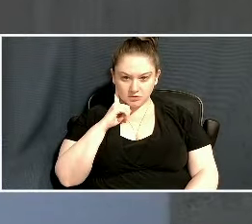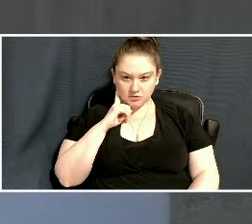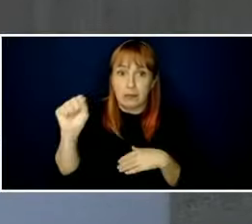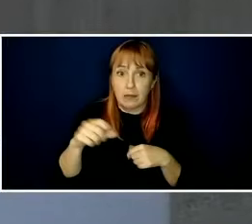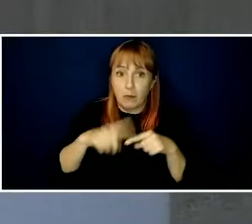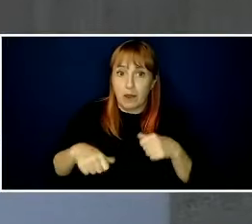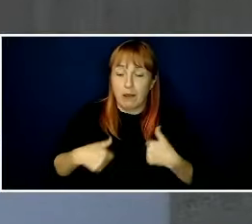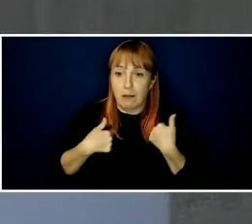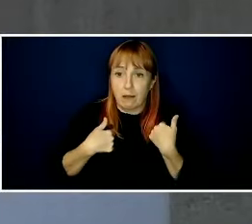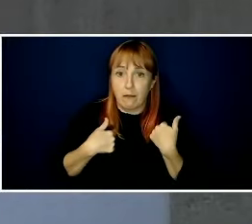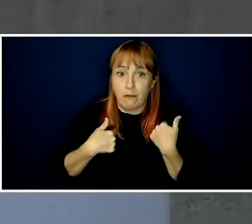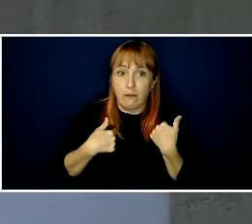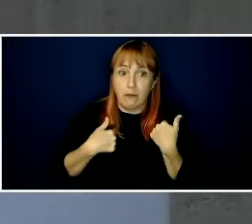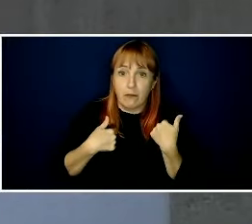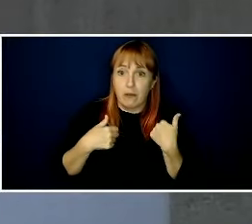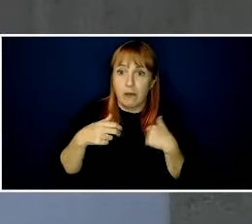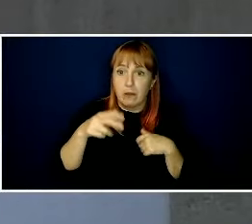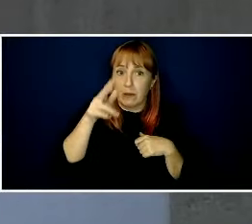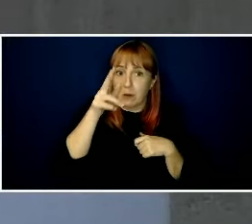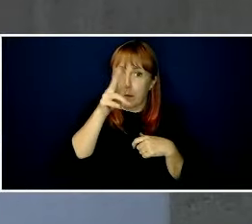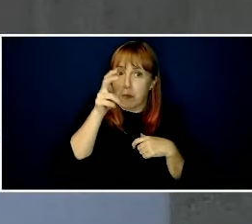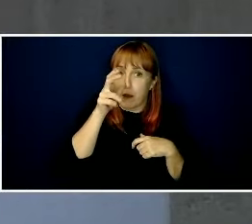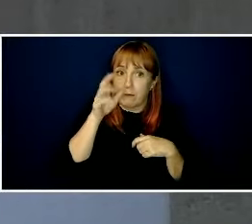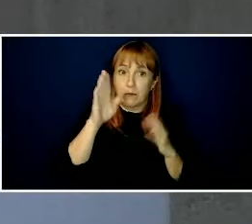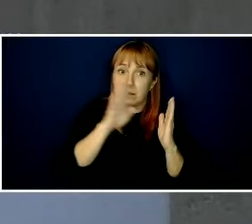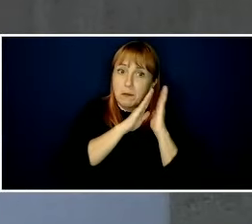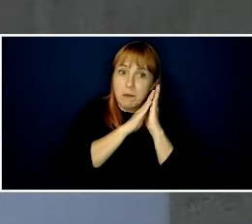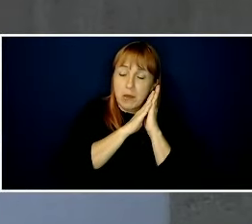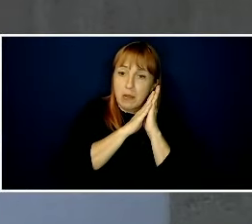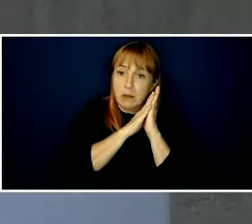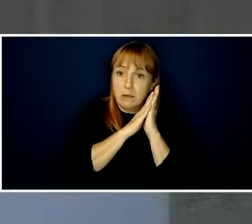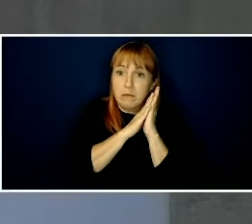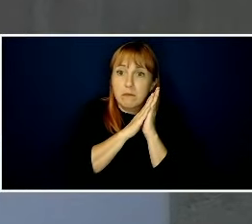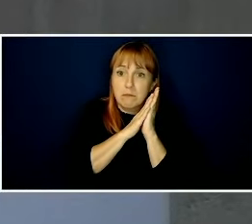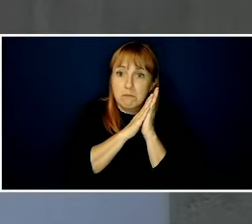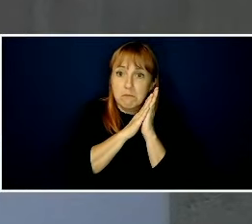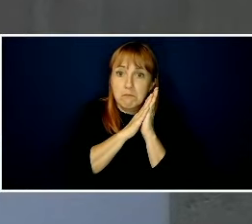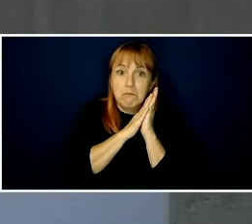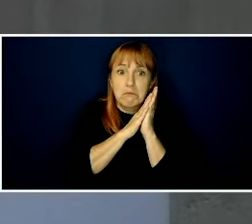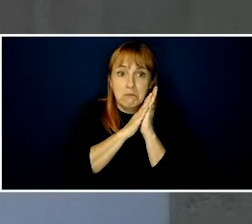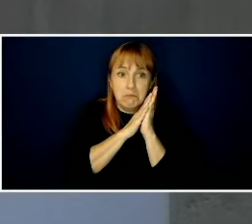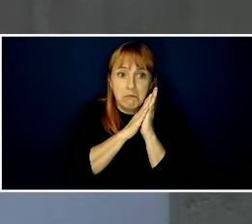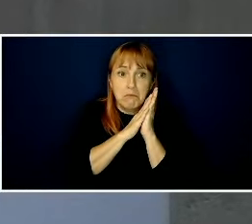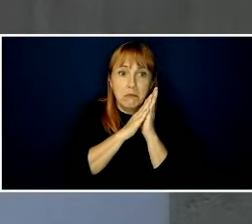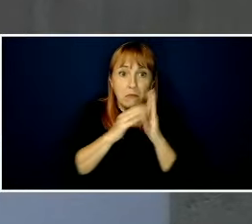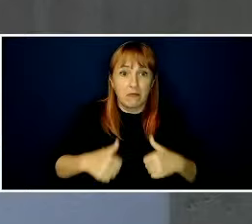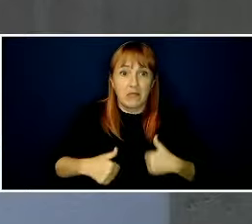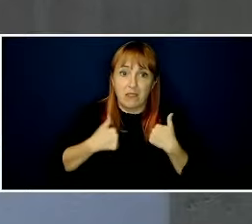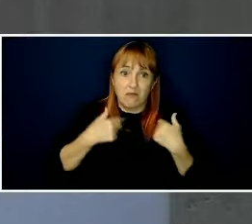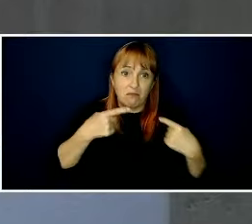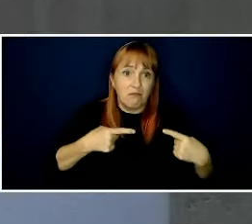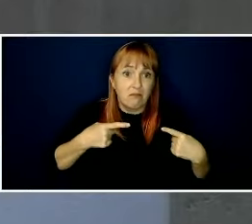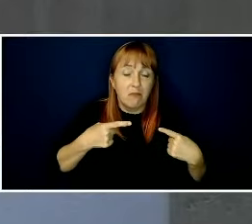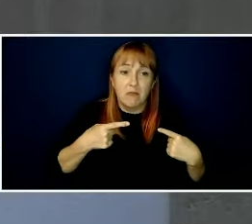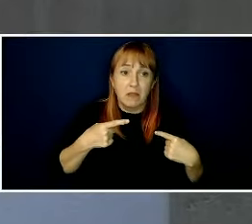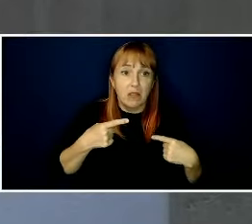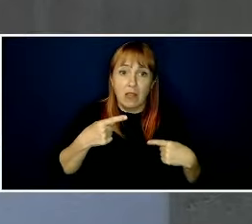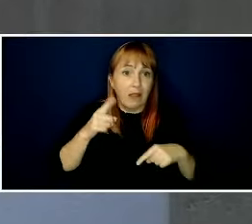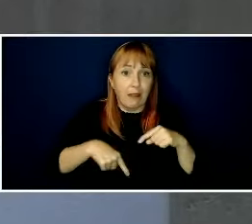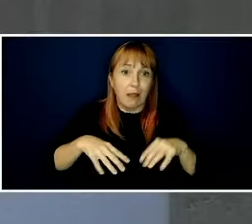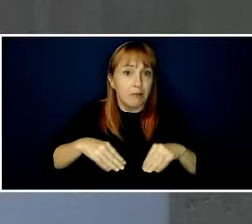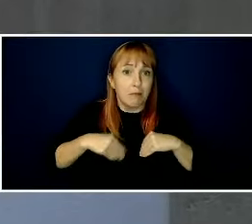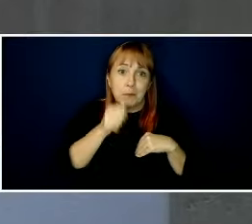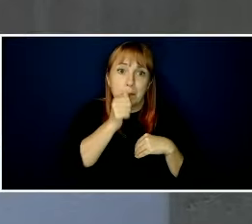I've witnessed it because I've lived with the situation. And it causes homelessness.